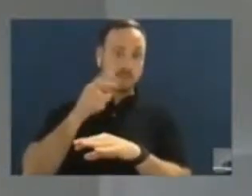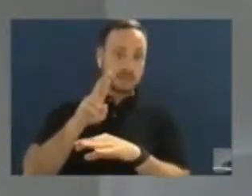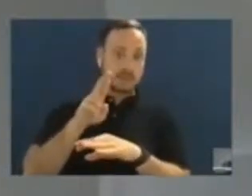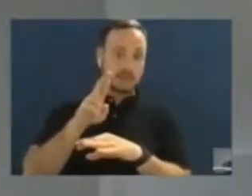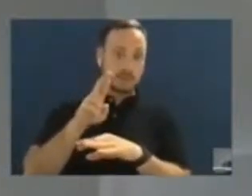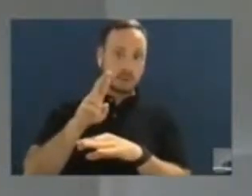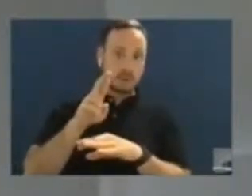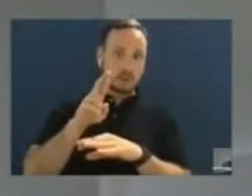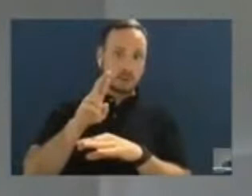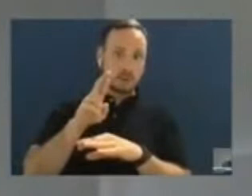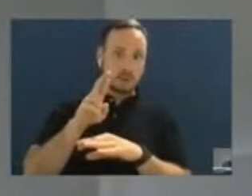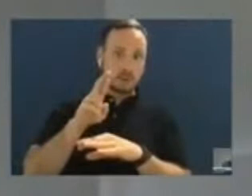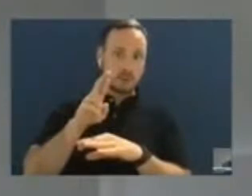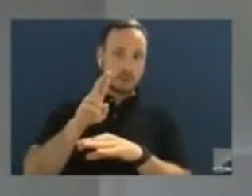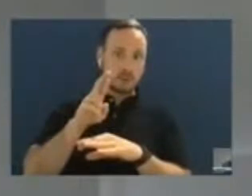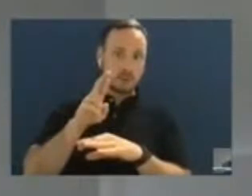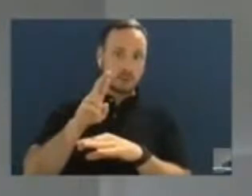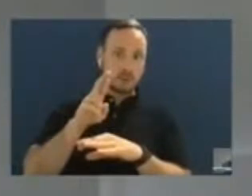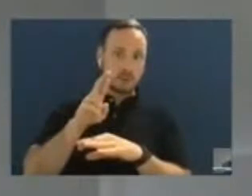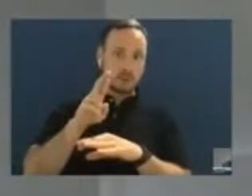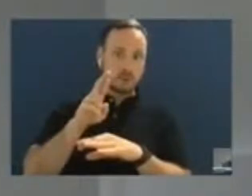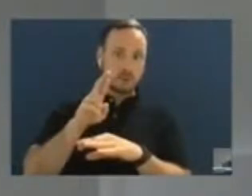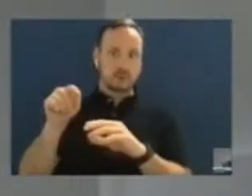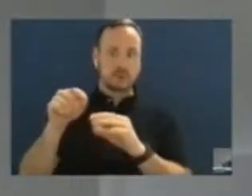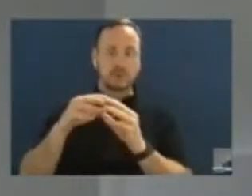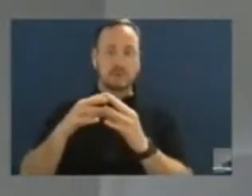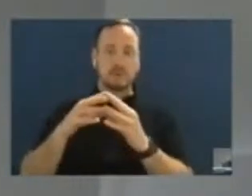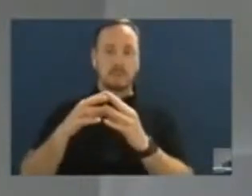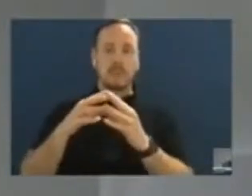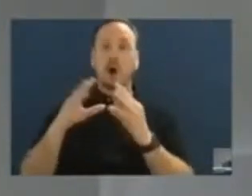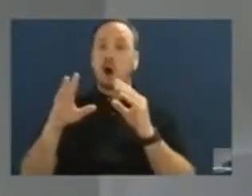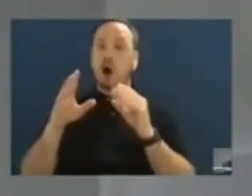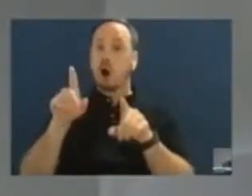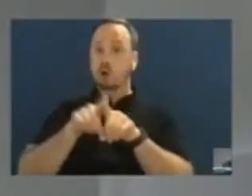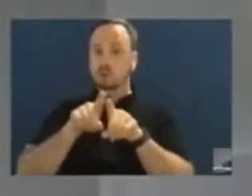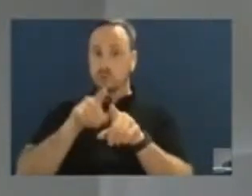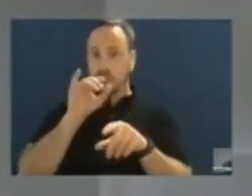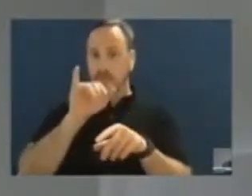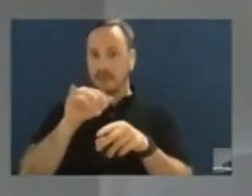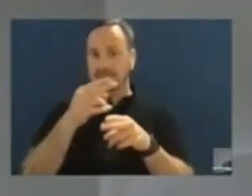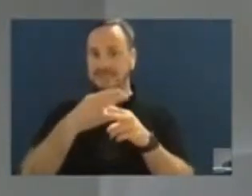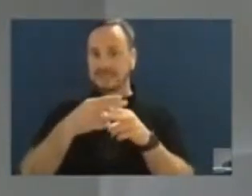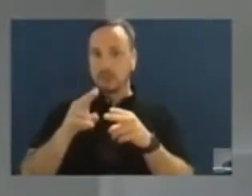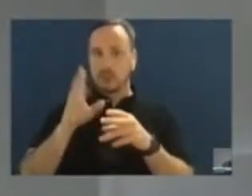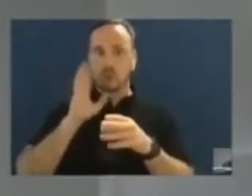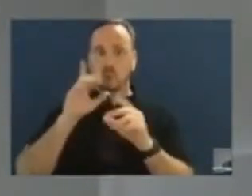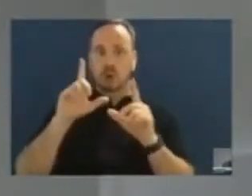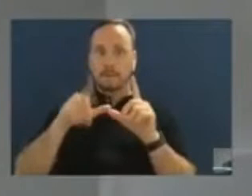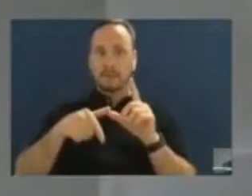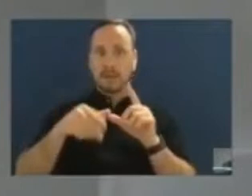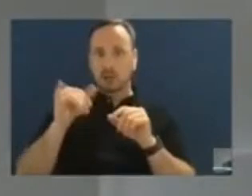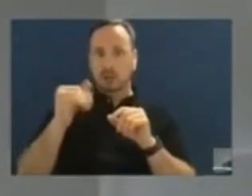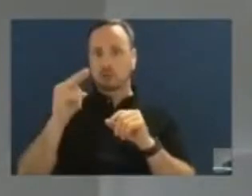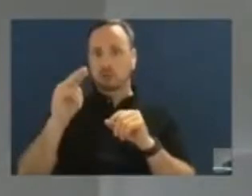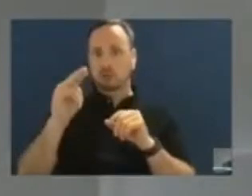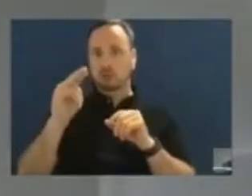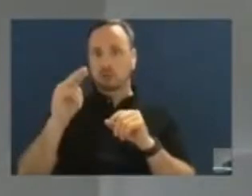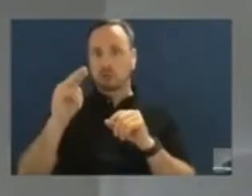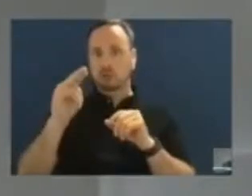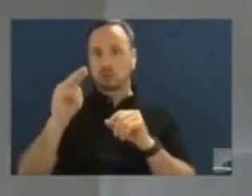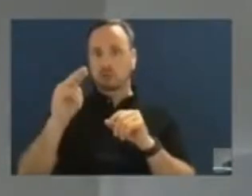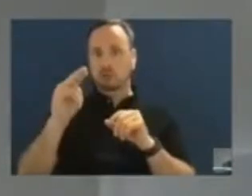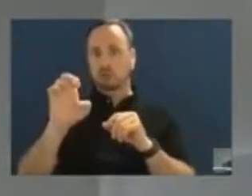furlough authority granted to the superintendent is temporary and will expire on June 1st, 2021.